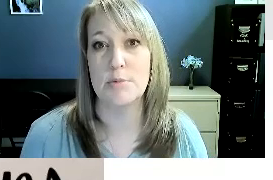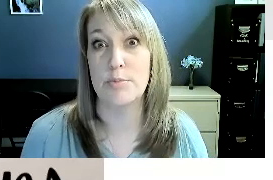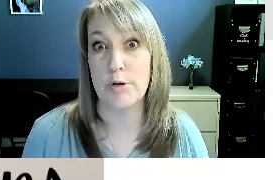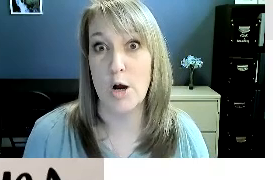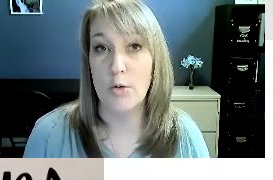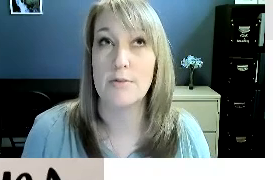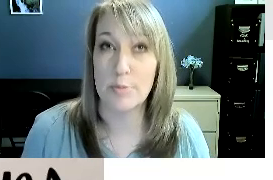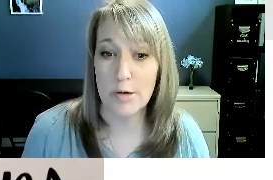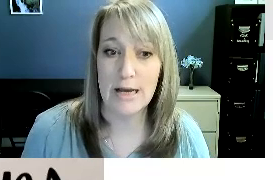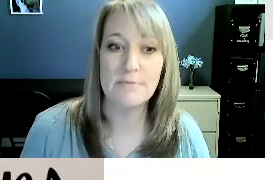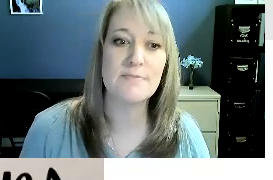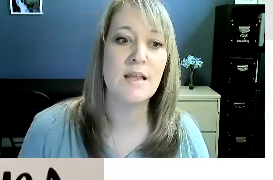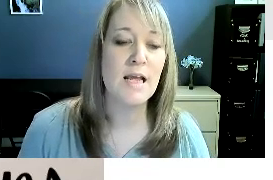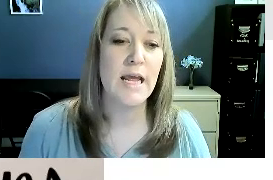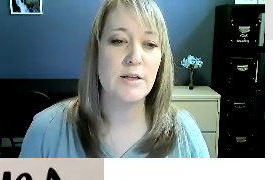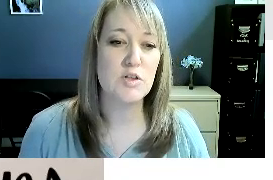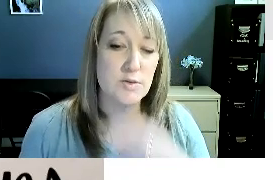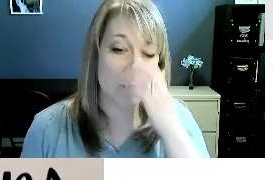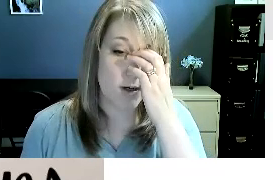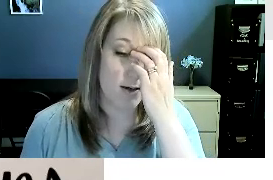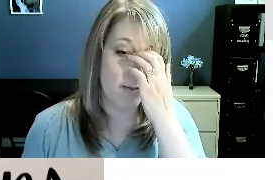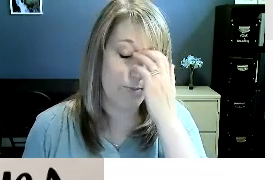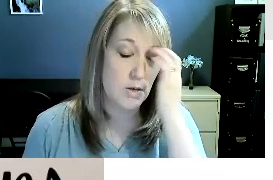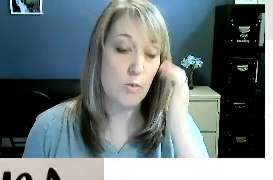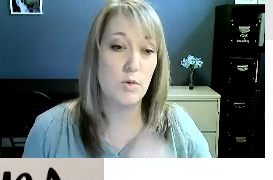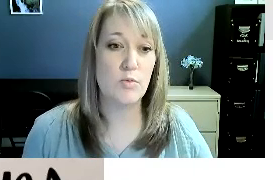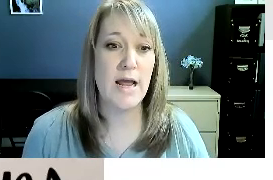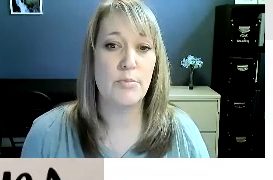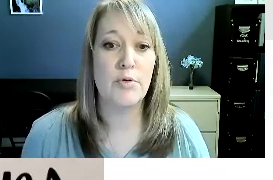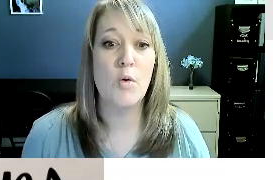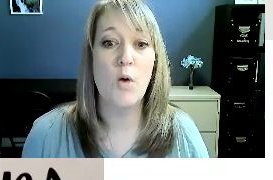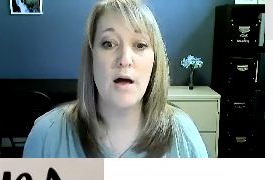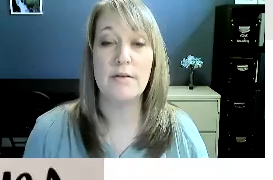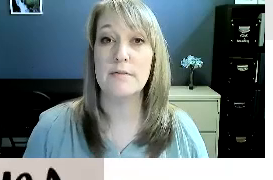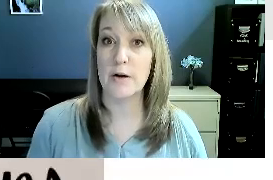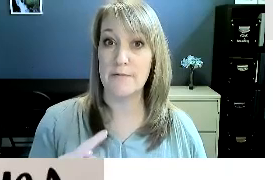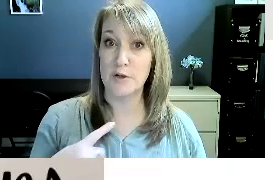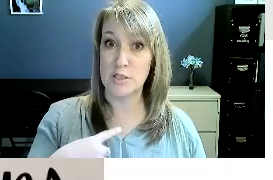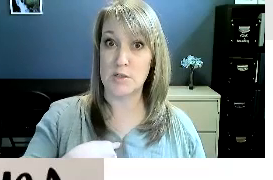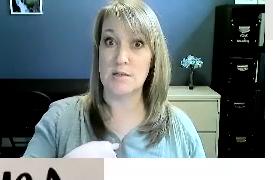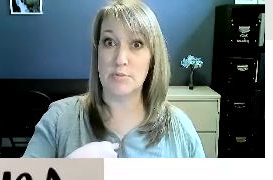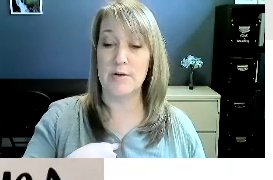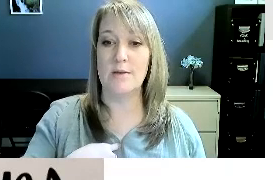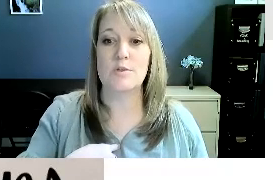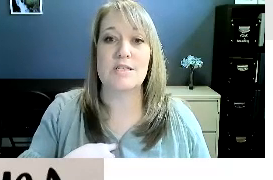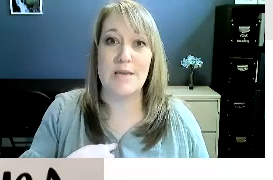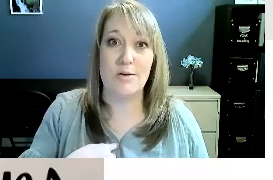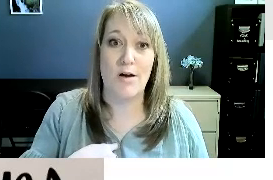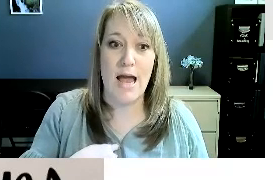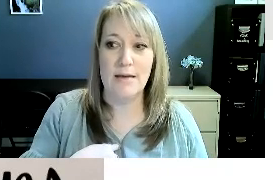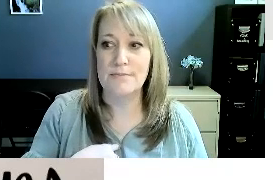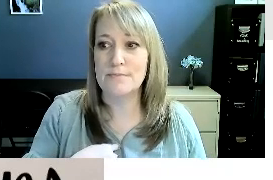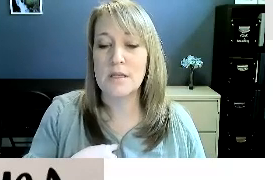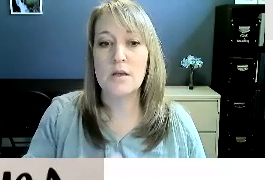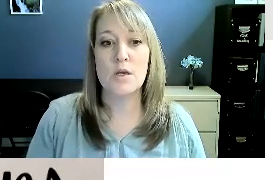so it's labeled pro for pronoun. And you just will write pro1 for a first person pronoun, which is me